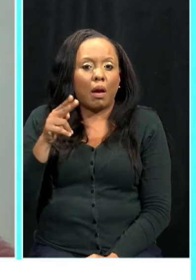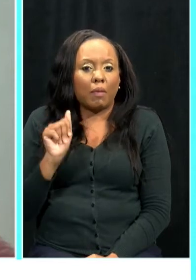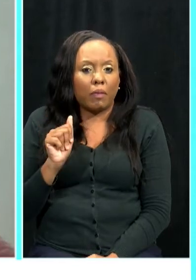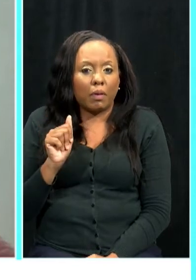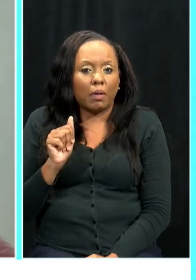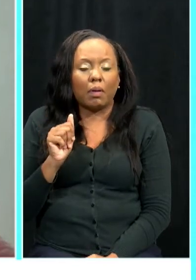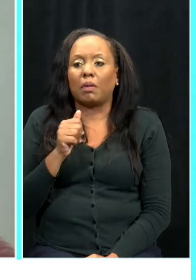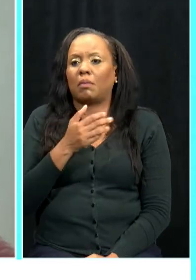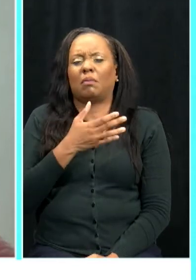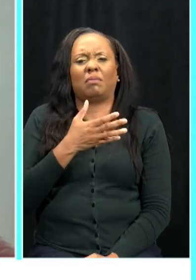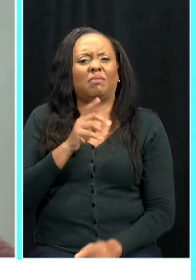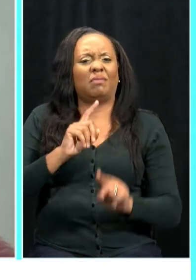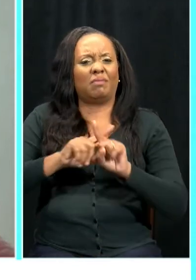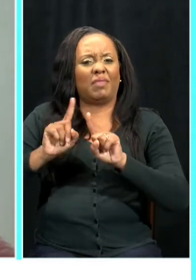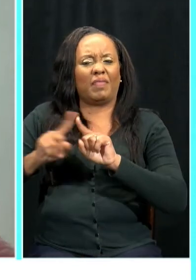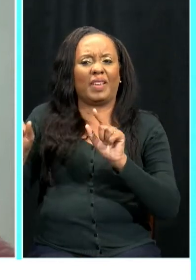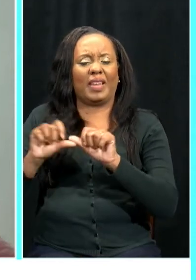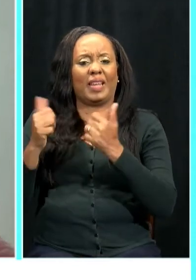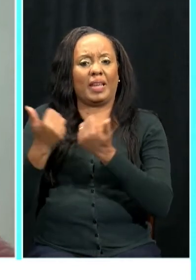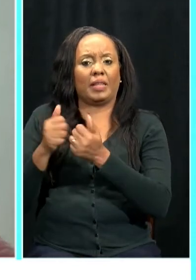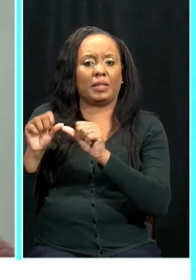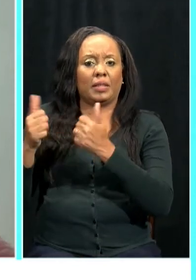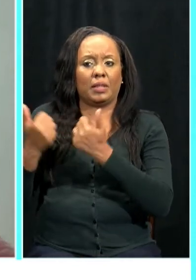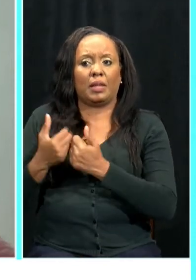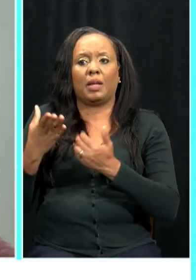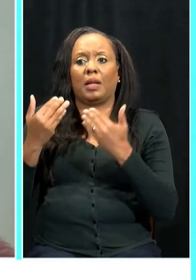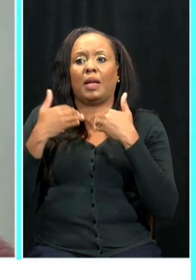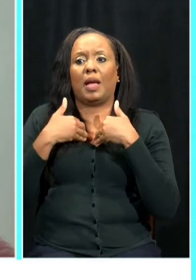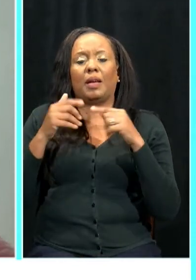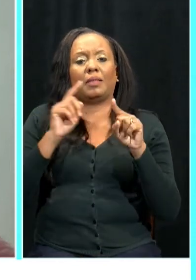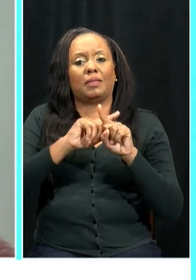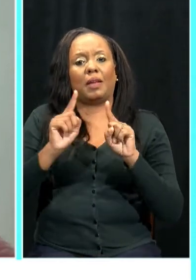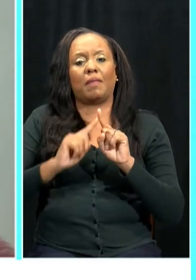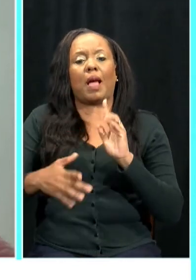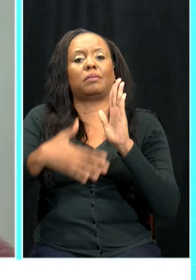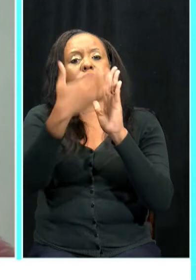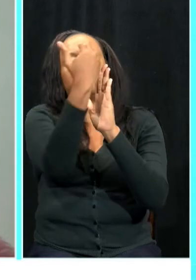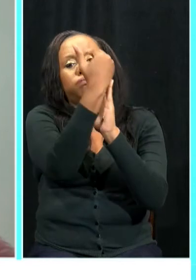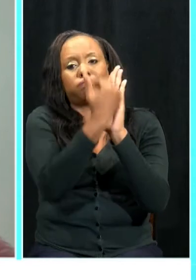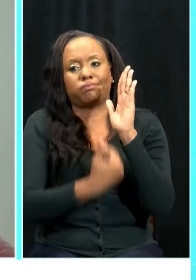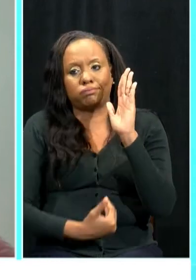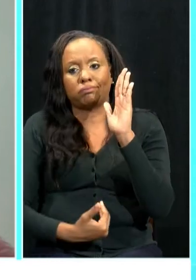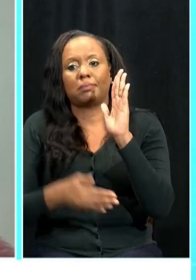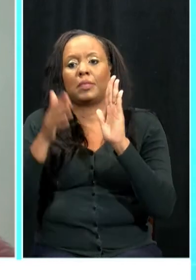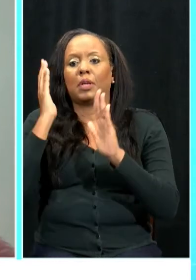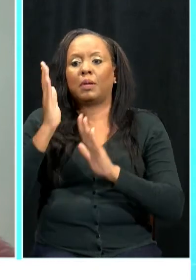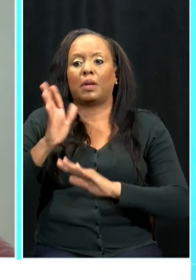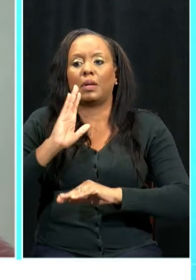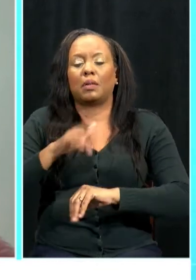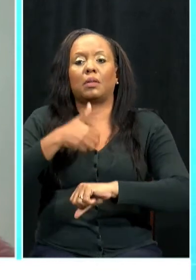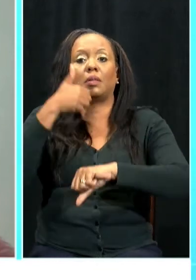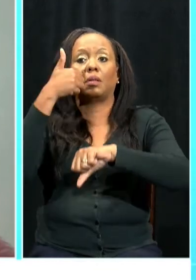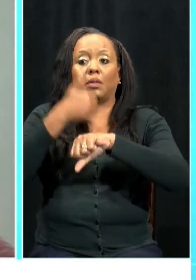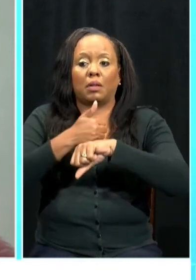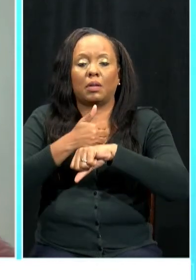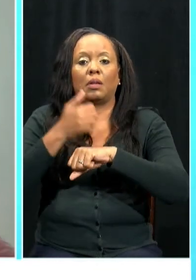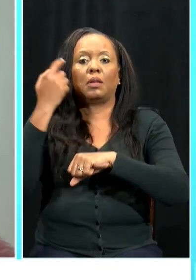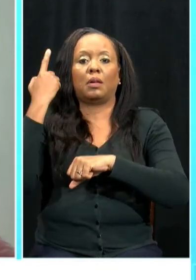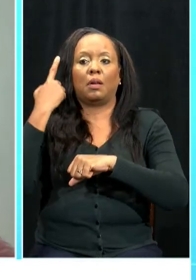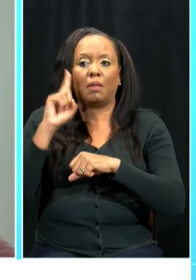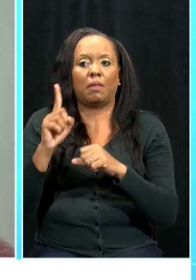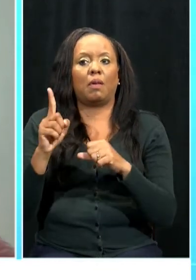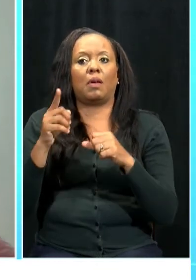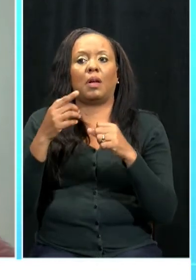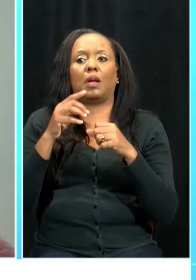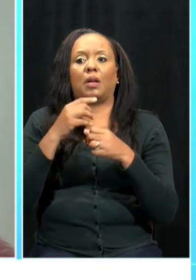And they have outlined a number of measures that will be implemented in order to make the